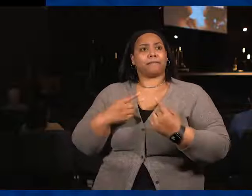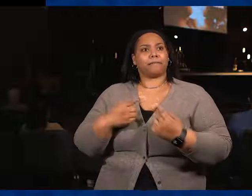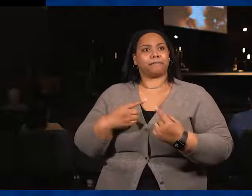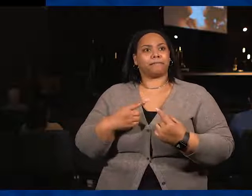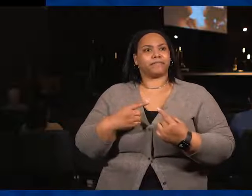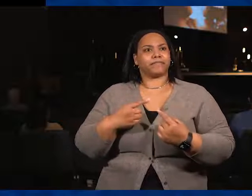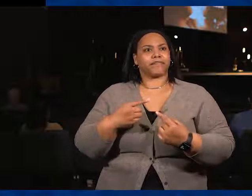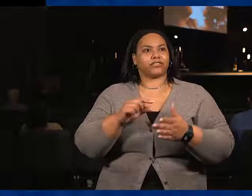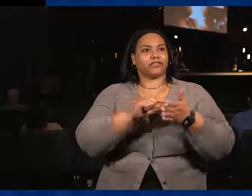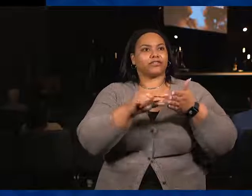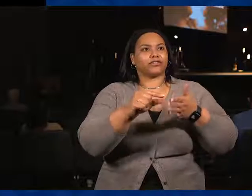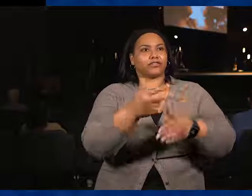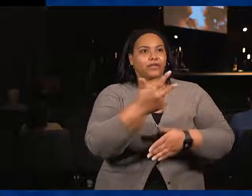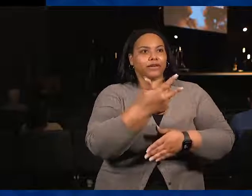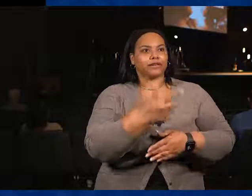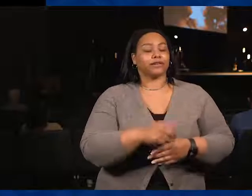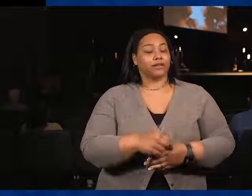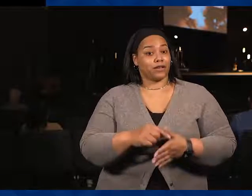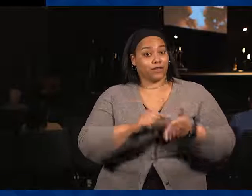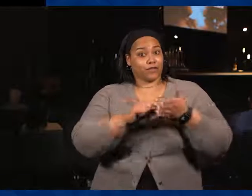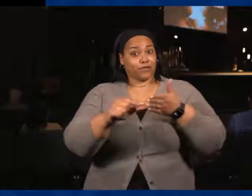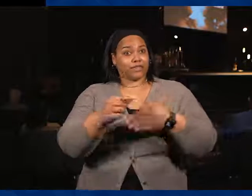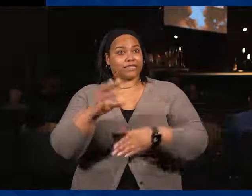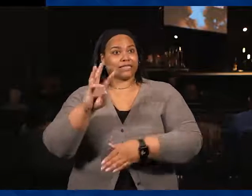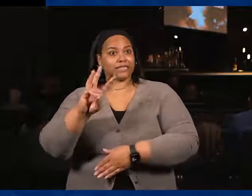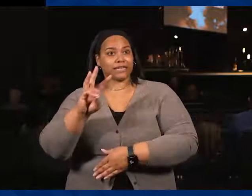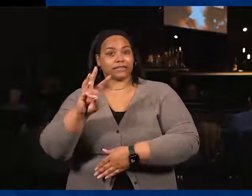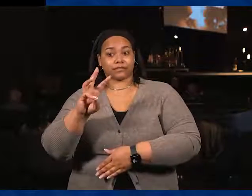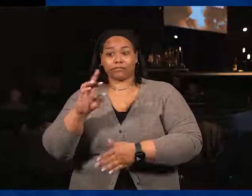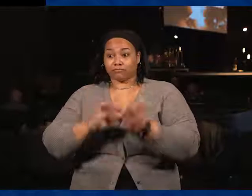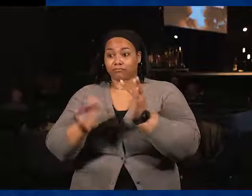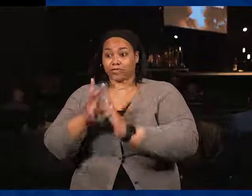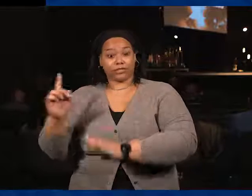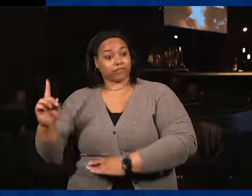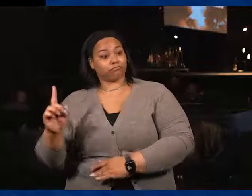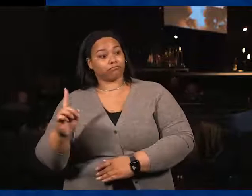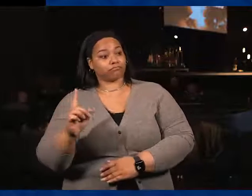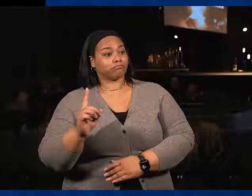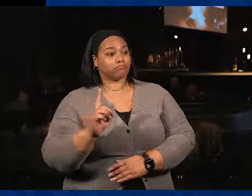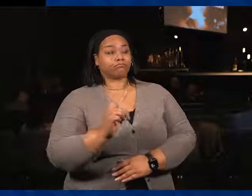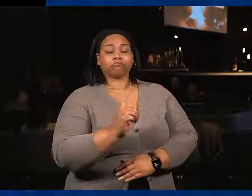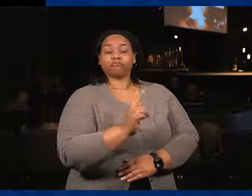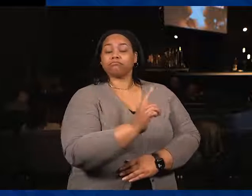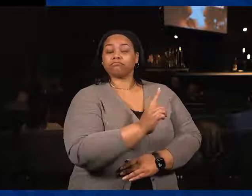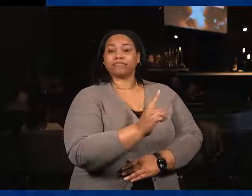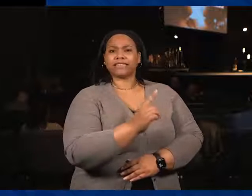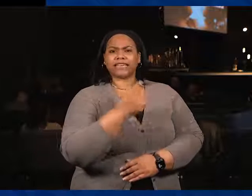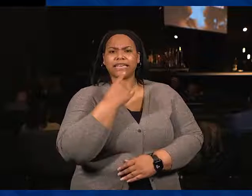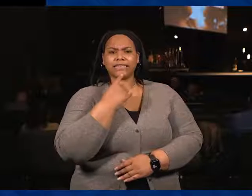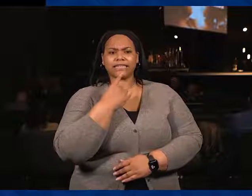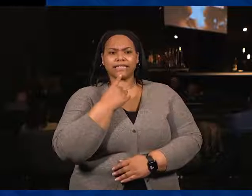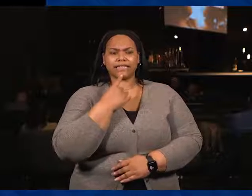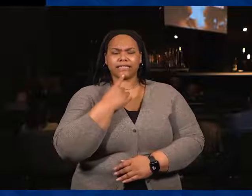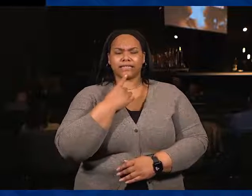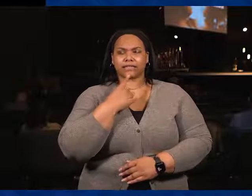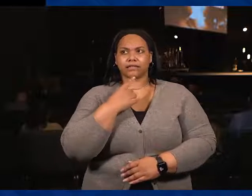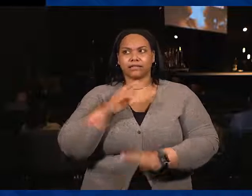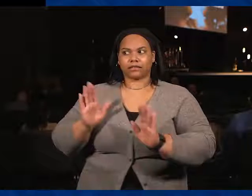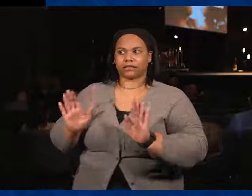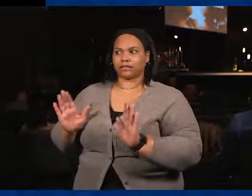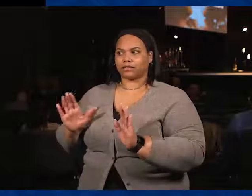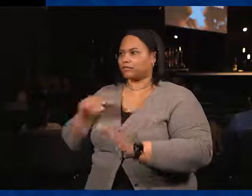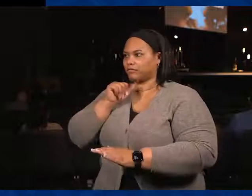verse 6, East Campus, when Jesus is on his way, he sends word to say, don't